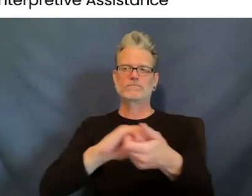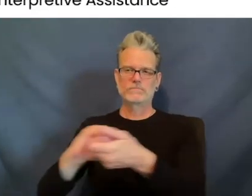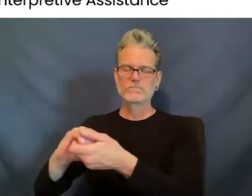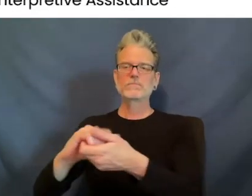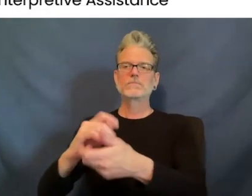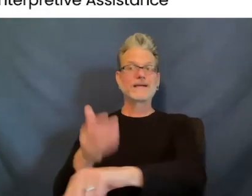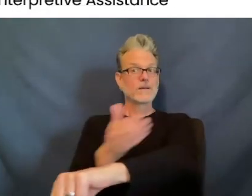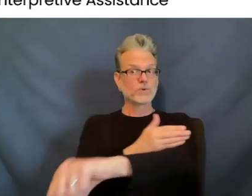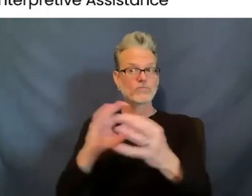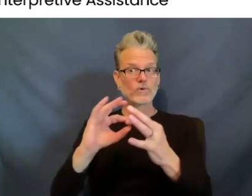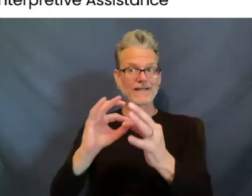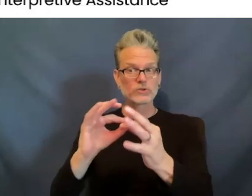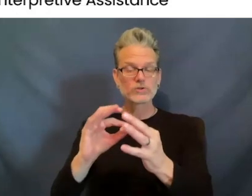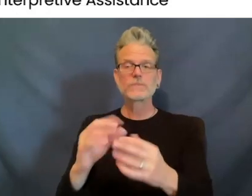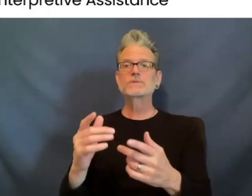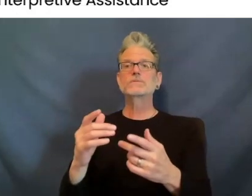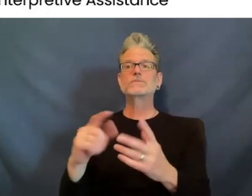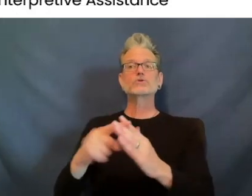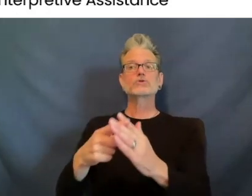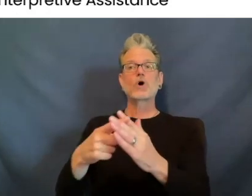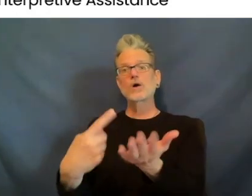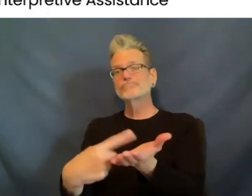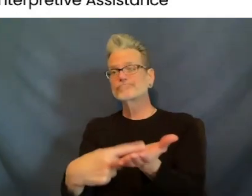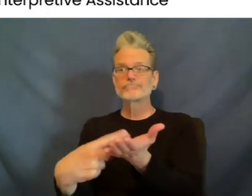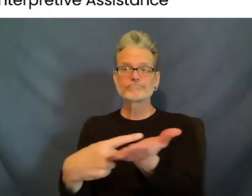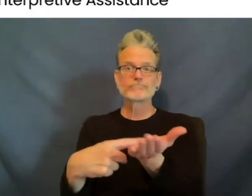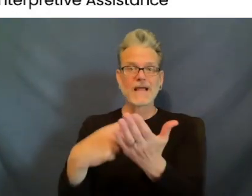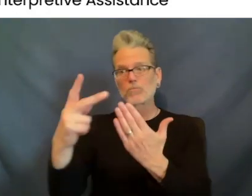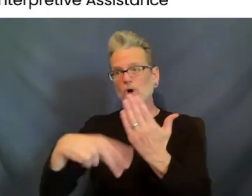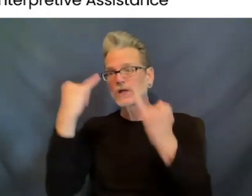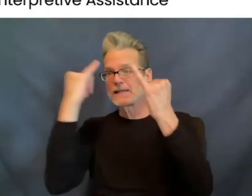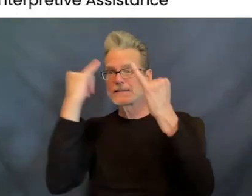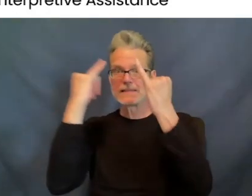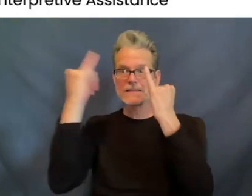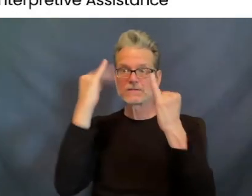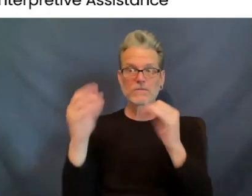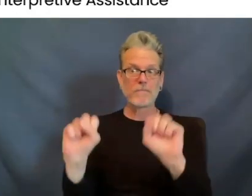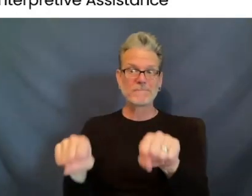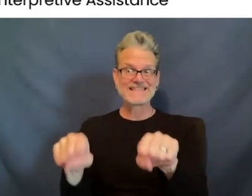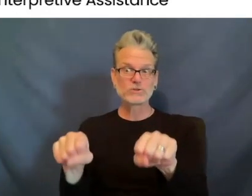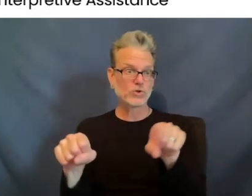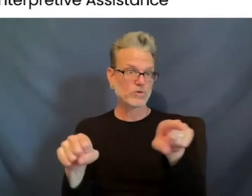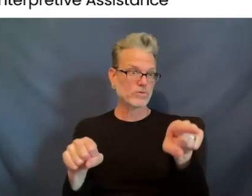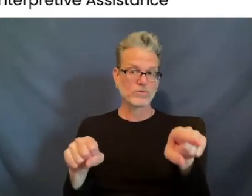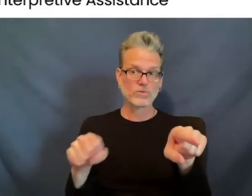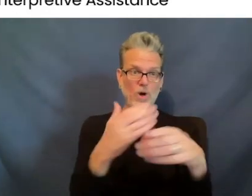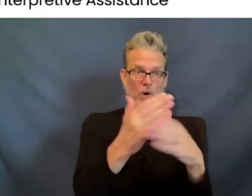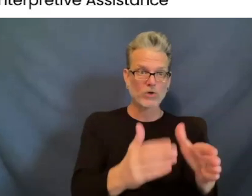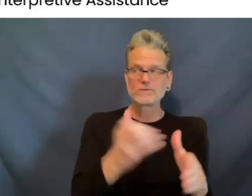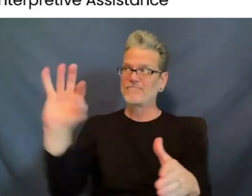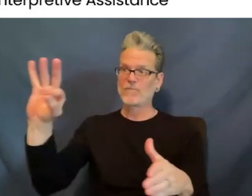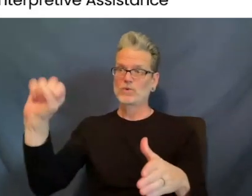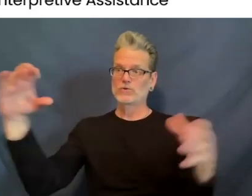relationships, facilitate discussions, and refine project ideas between potential partners and the Forest Service. We currently